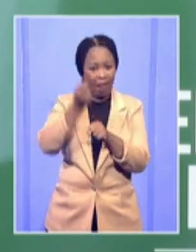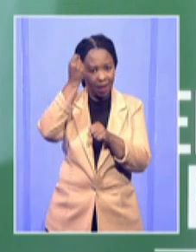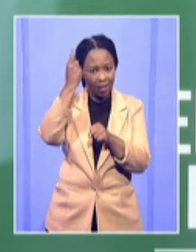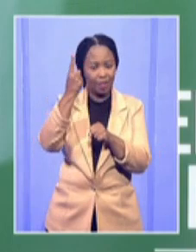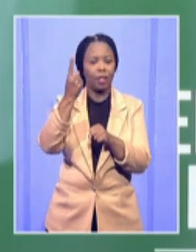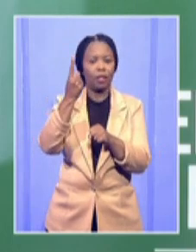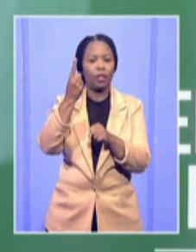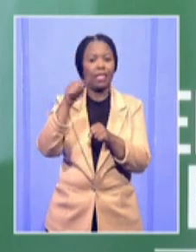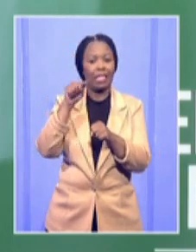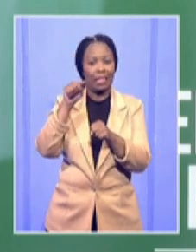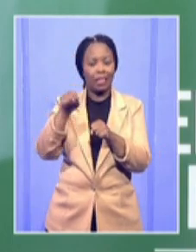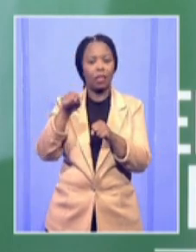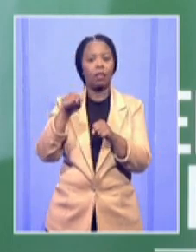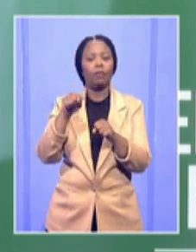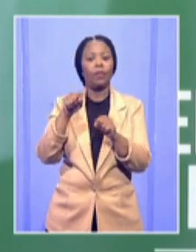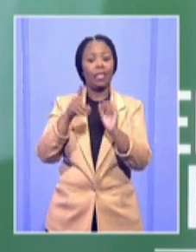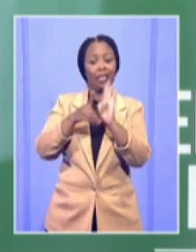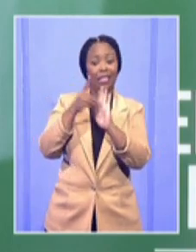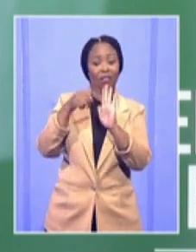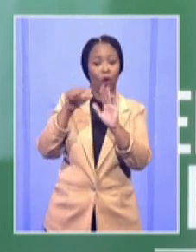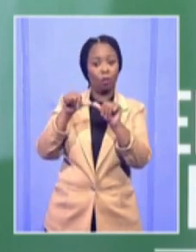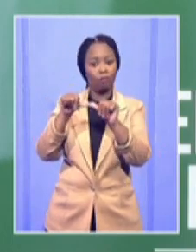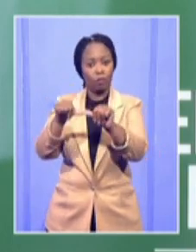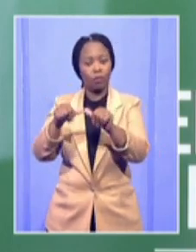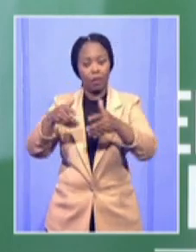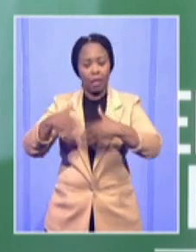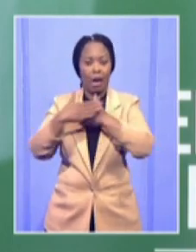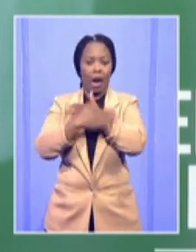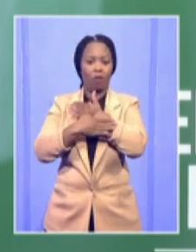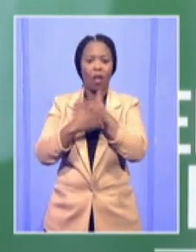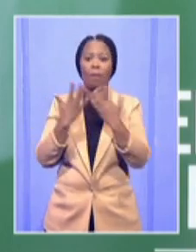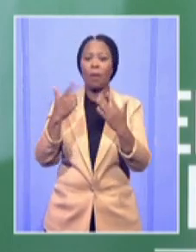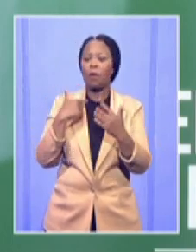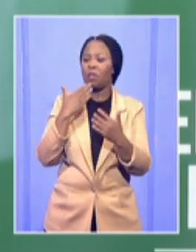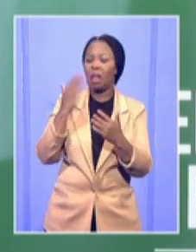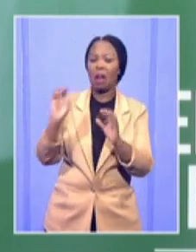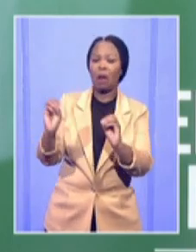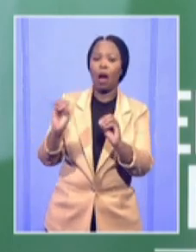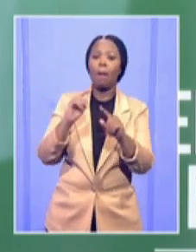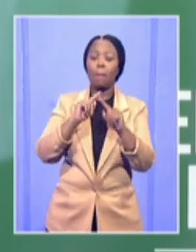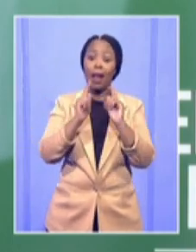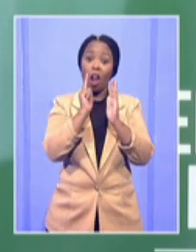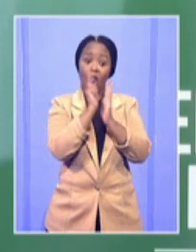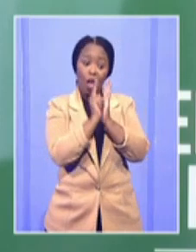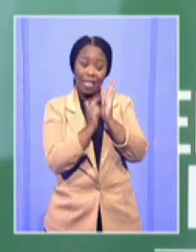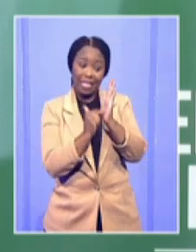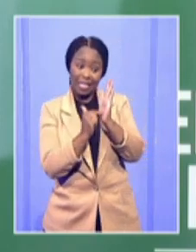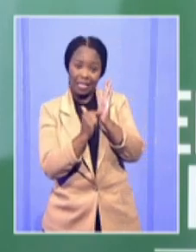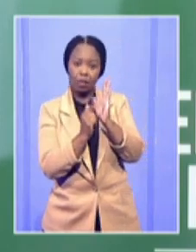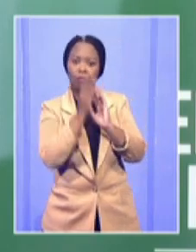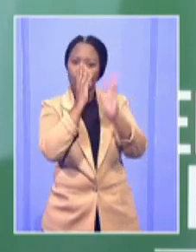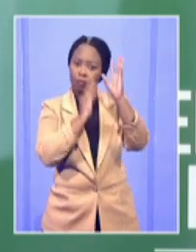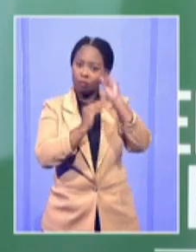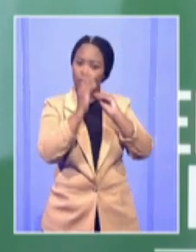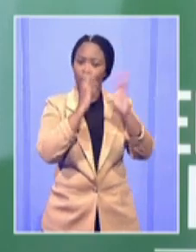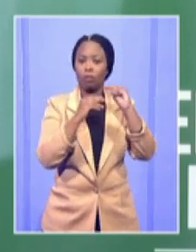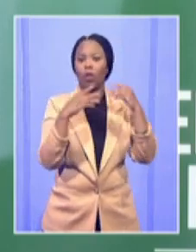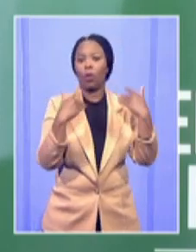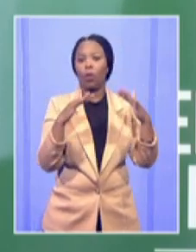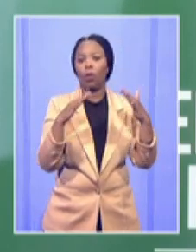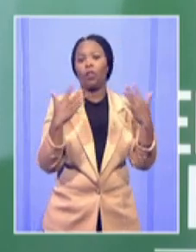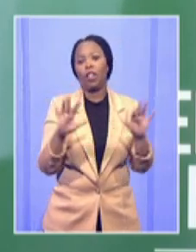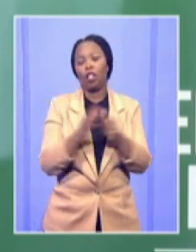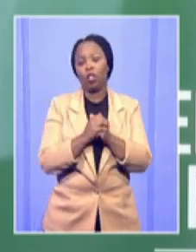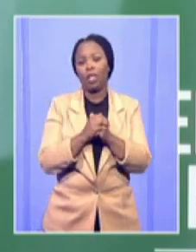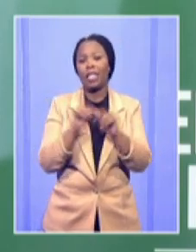sustainable development in the country. We might not be thankful to it, but we can be thankful to the lessons that it has created. Minister, as you say,